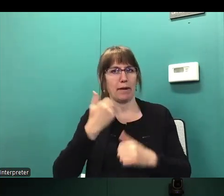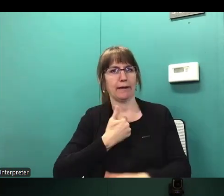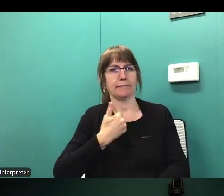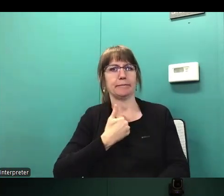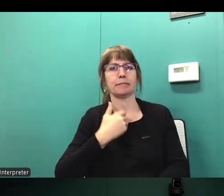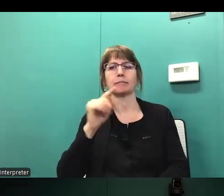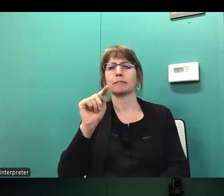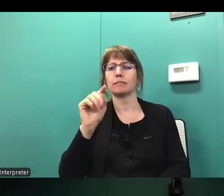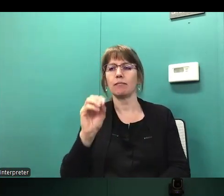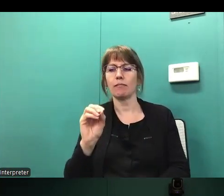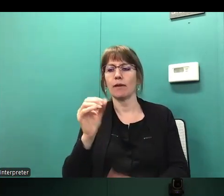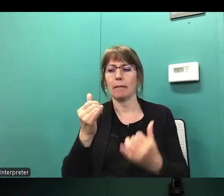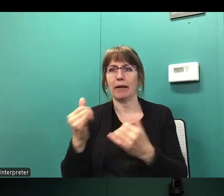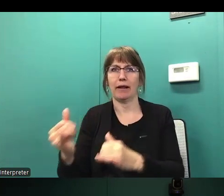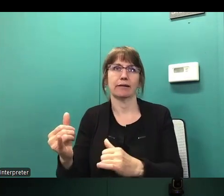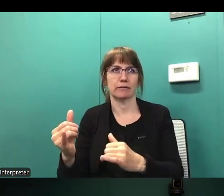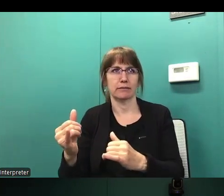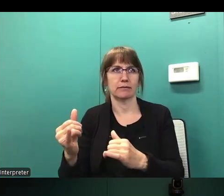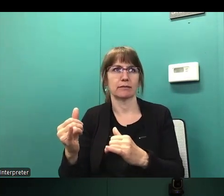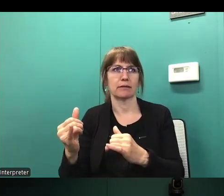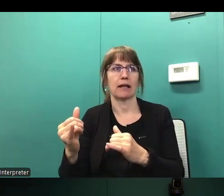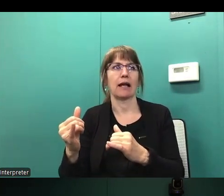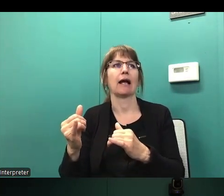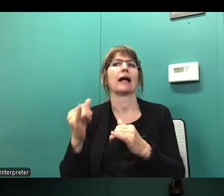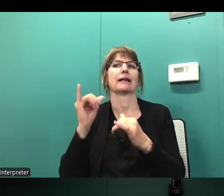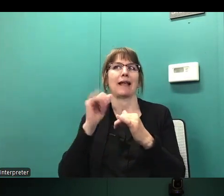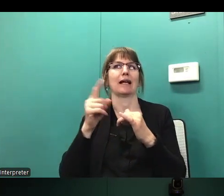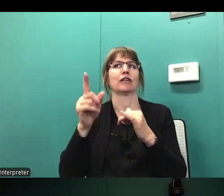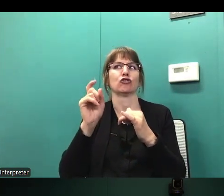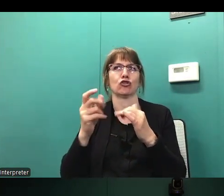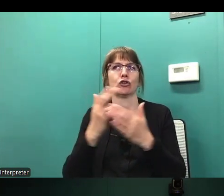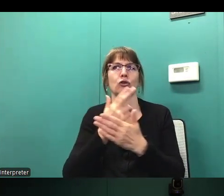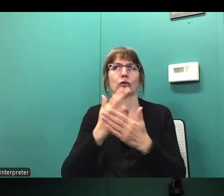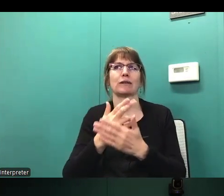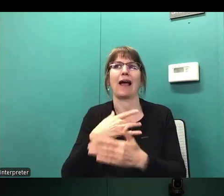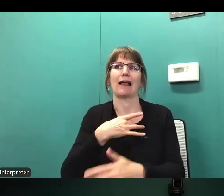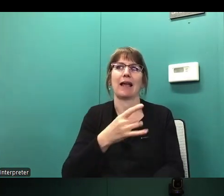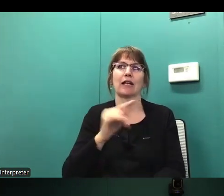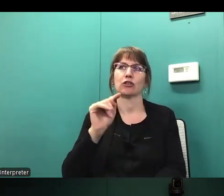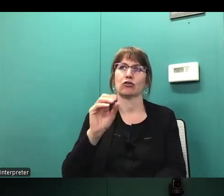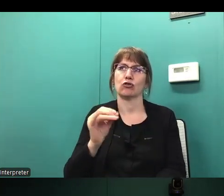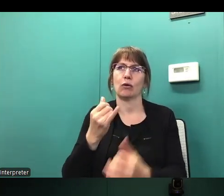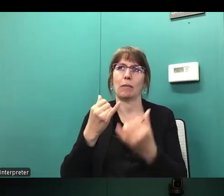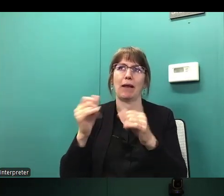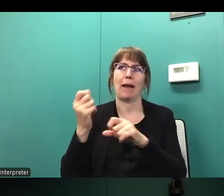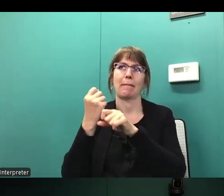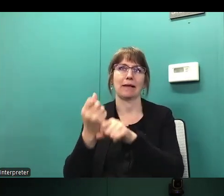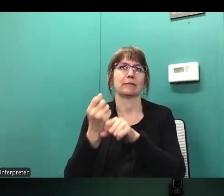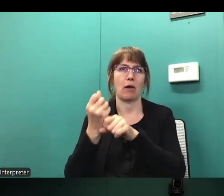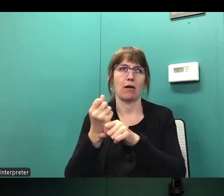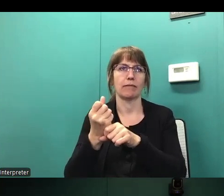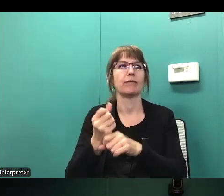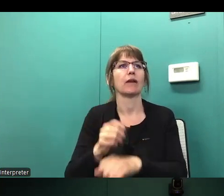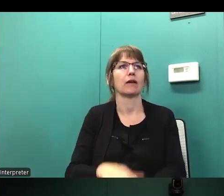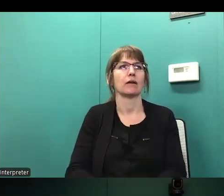to play, because that's what we would have wanted him to, like, that's what he should be using. So it should have been, I like to play baseball. So the